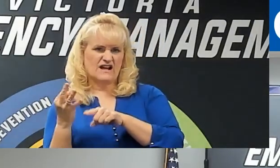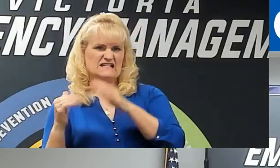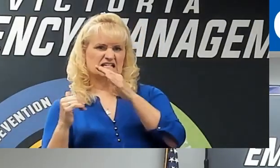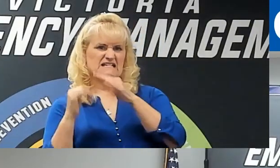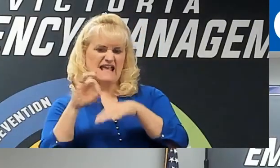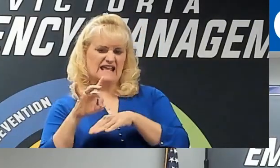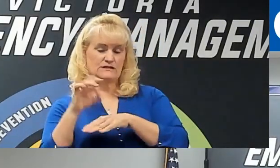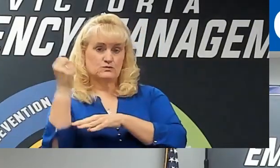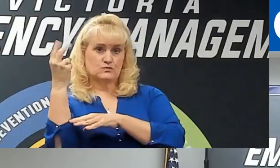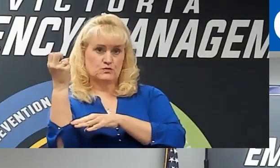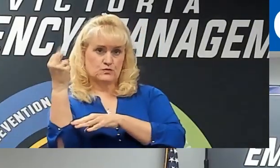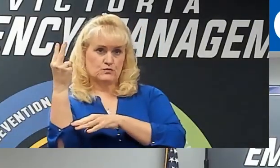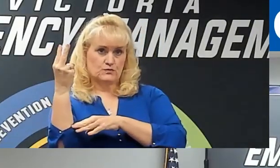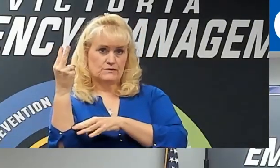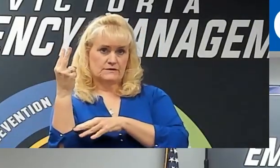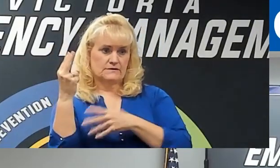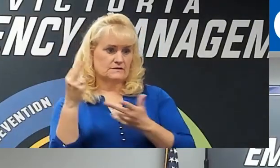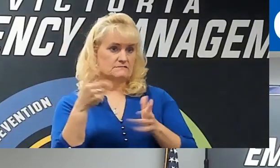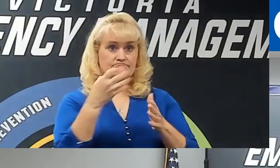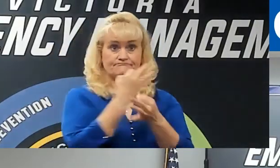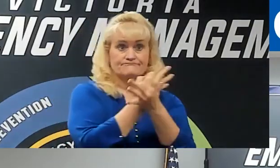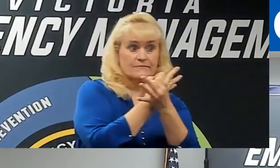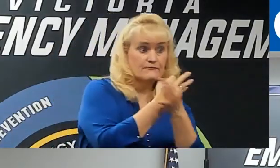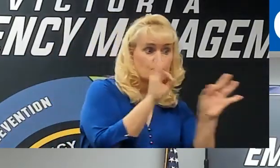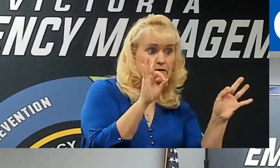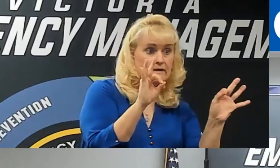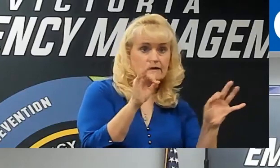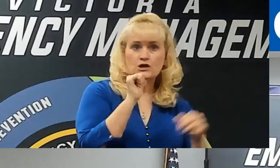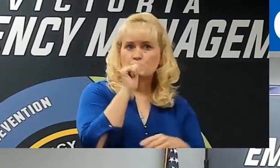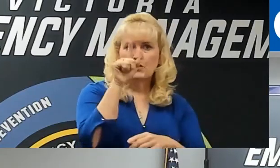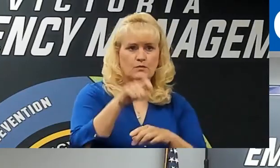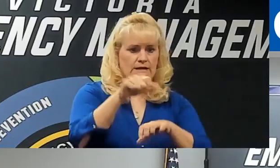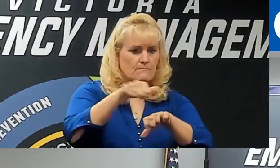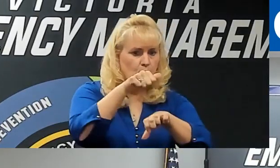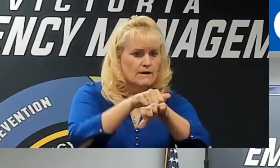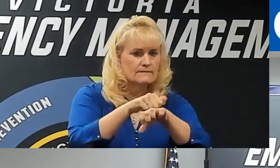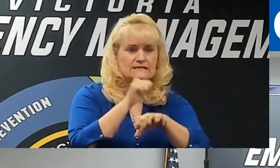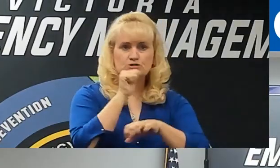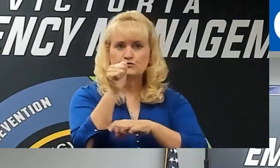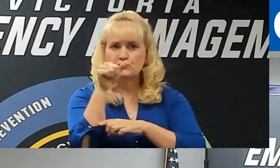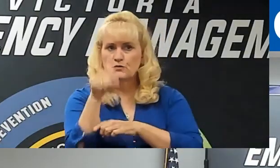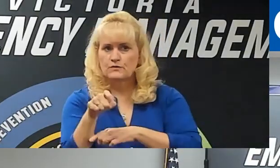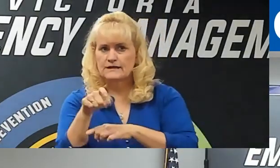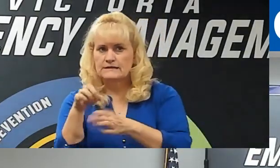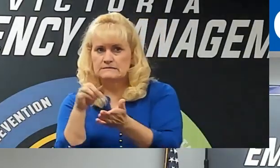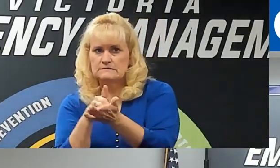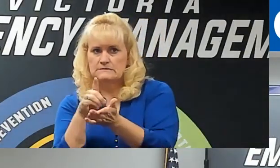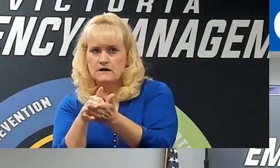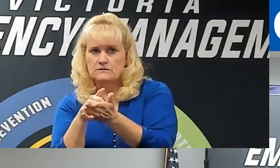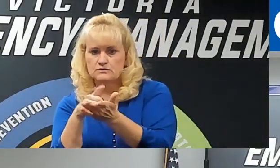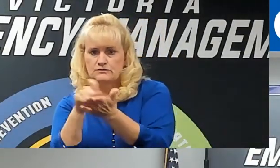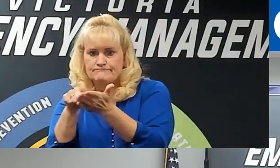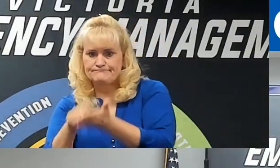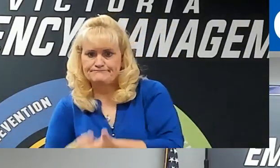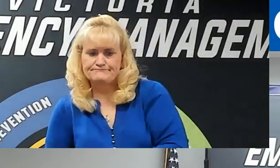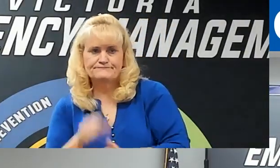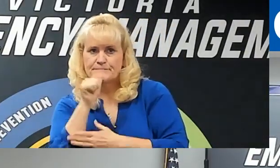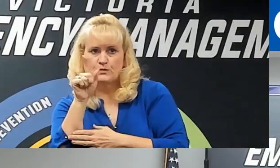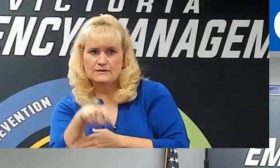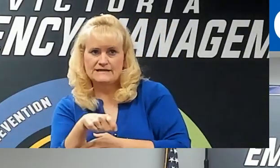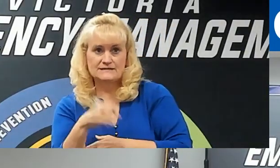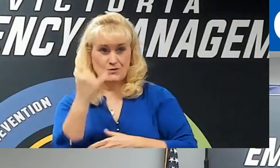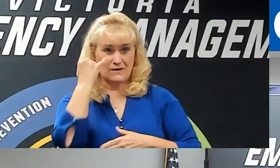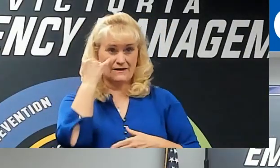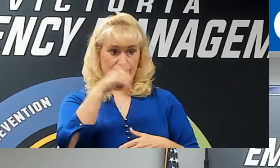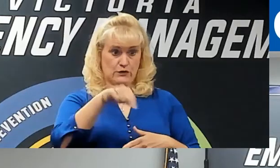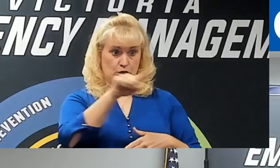center parking lot. Again, no cost, no appointment, no doctor's note needed. So certainly anybody who is symptomatic